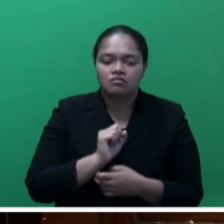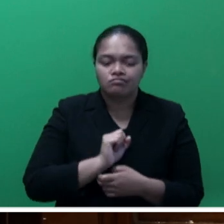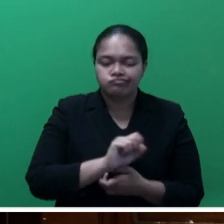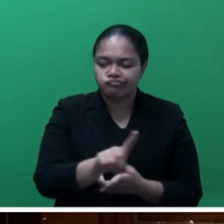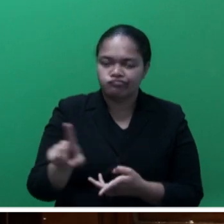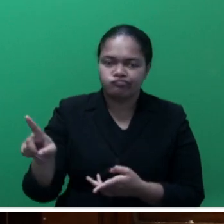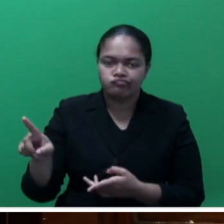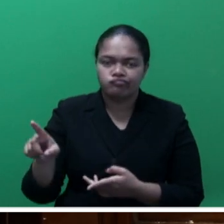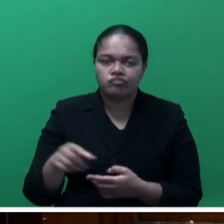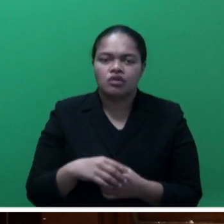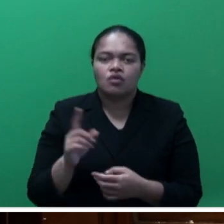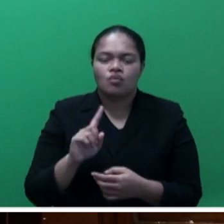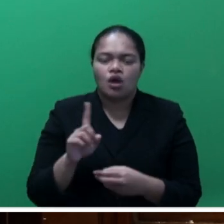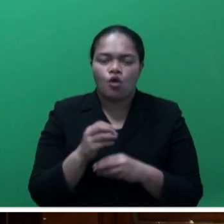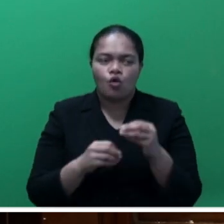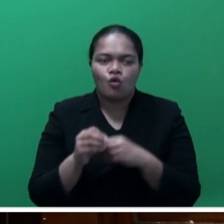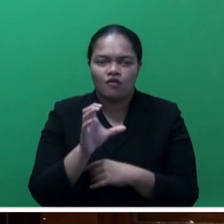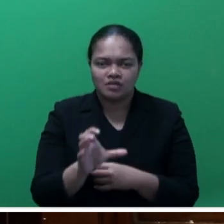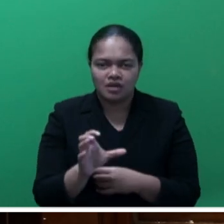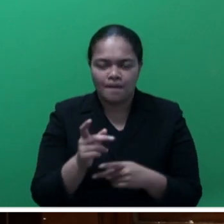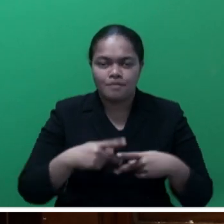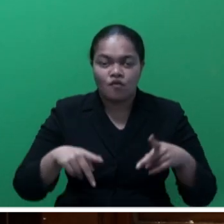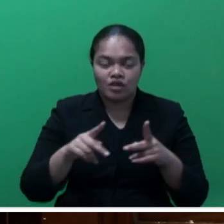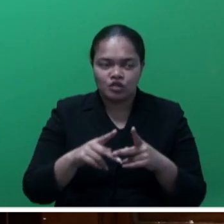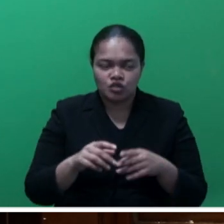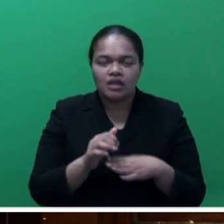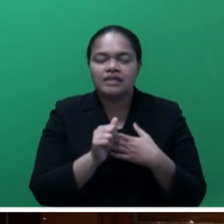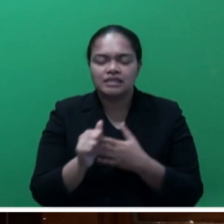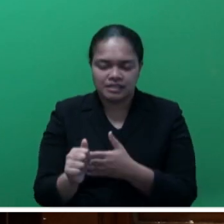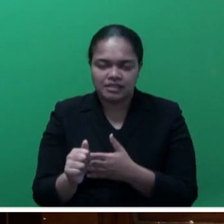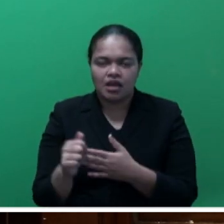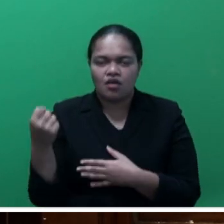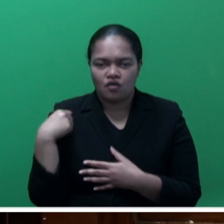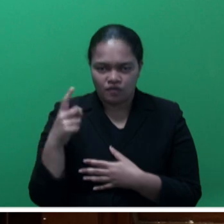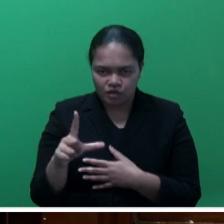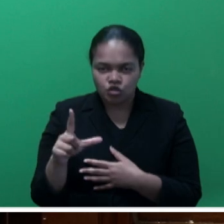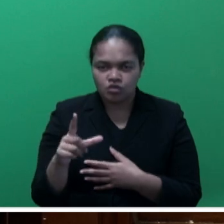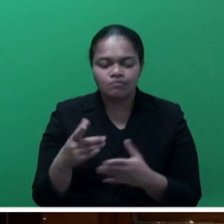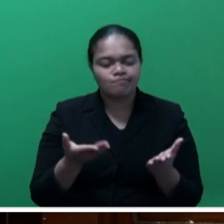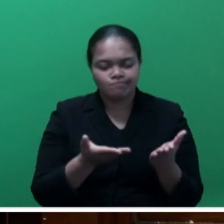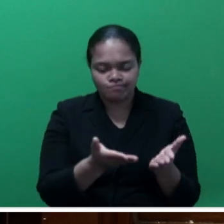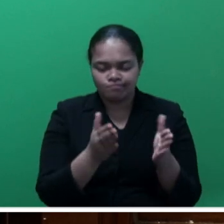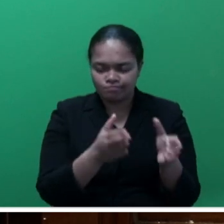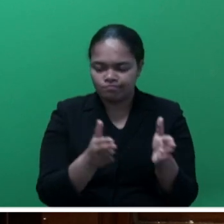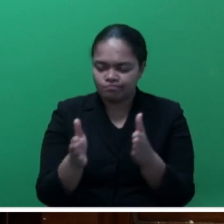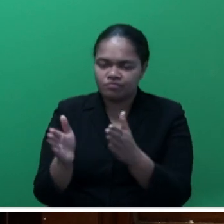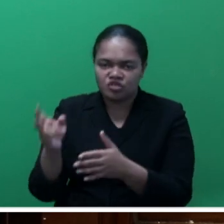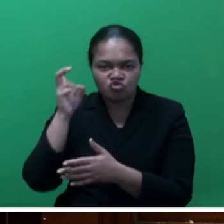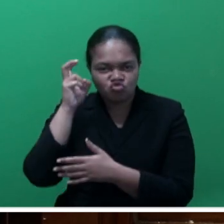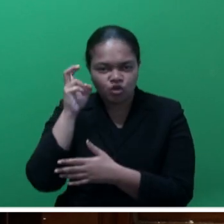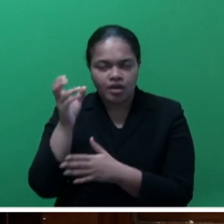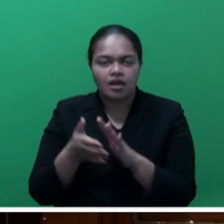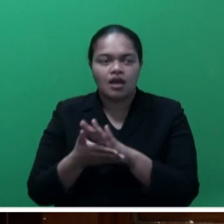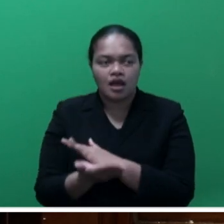officers and litter enforcement officers to be trained under